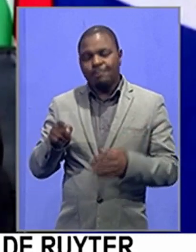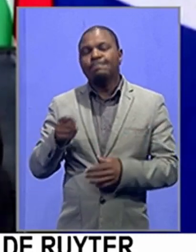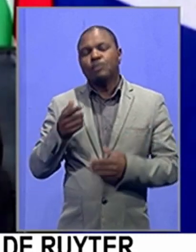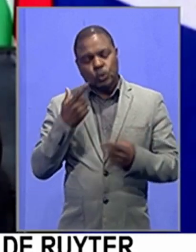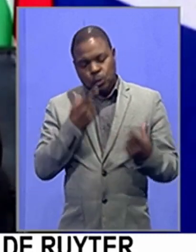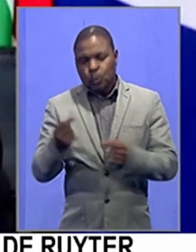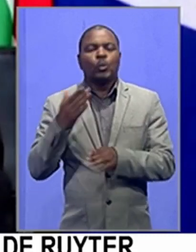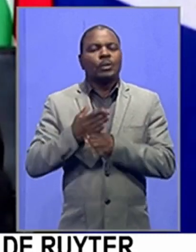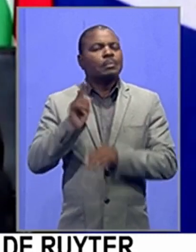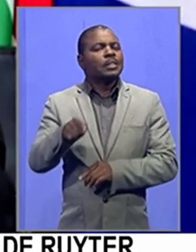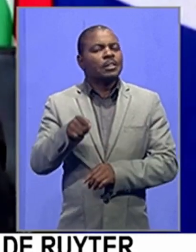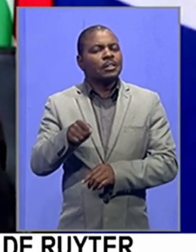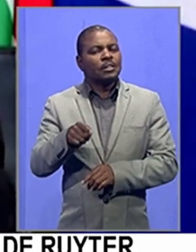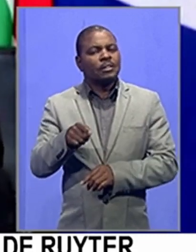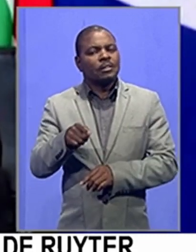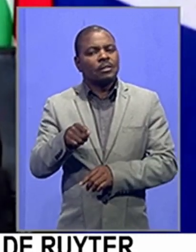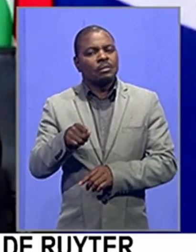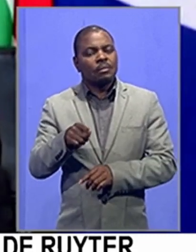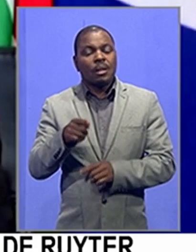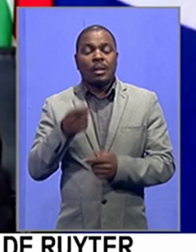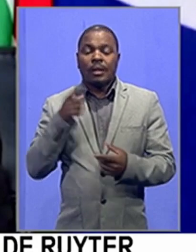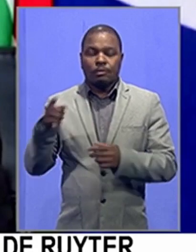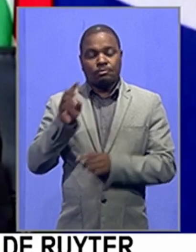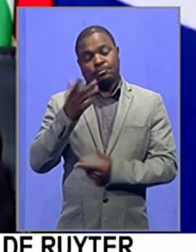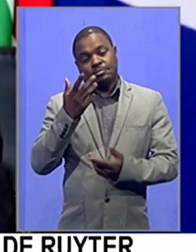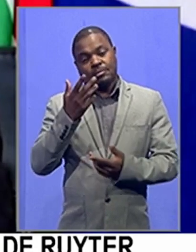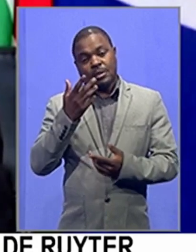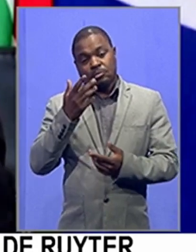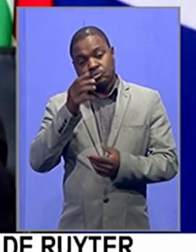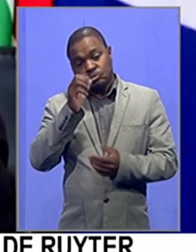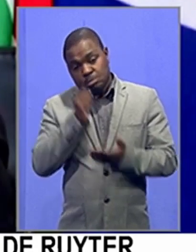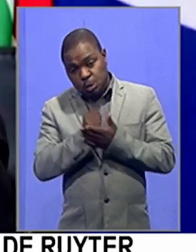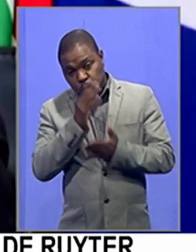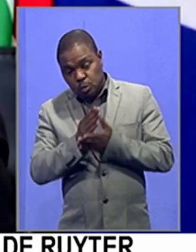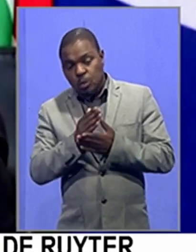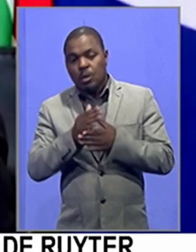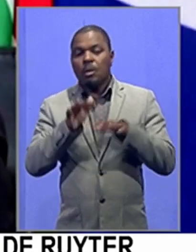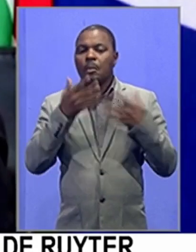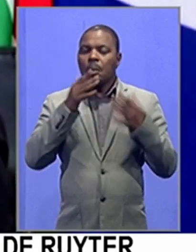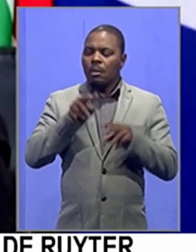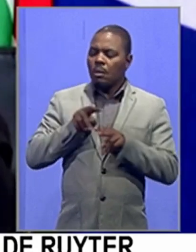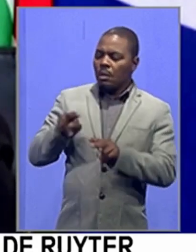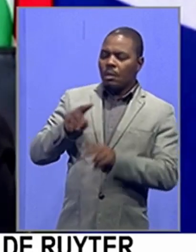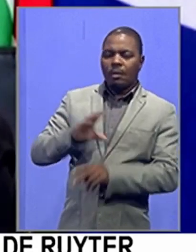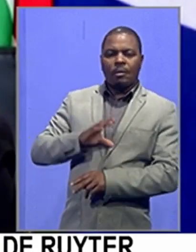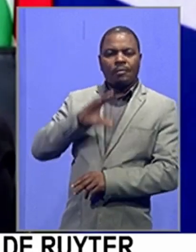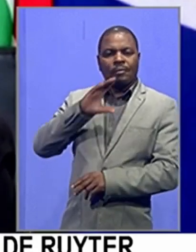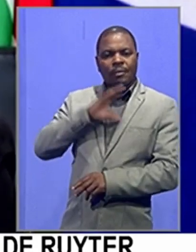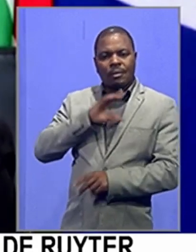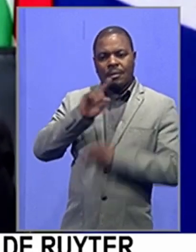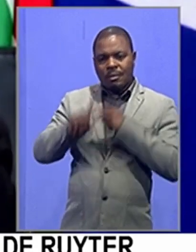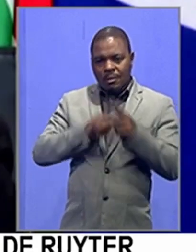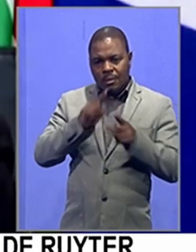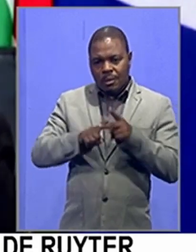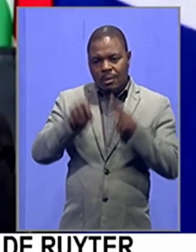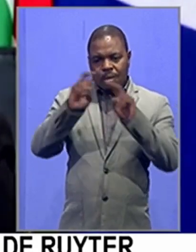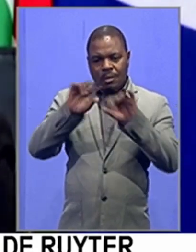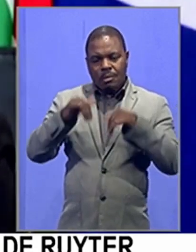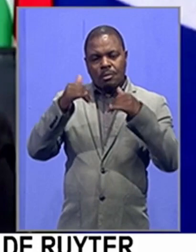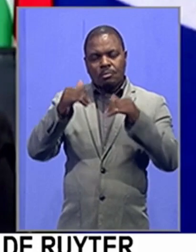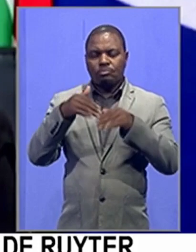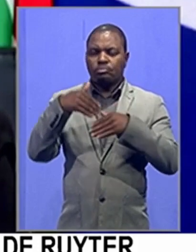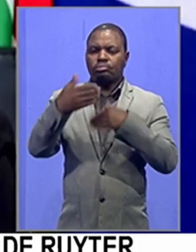act. They must act in a way that will bring confidence and stability to the